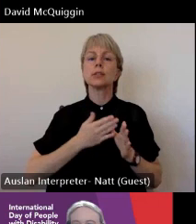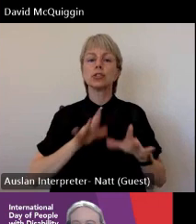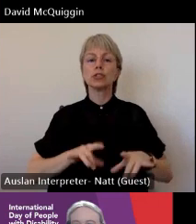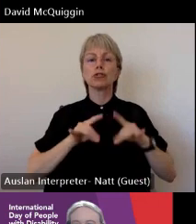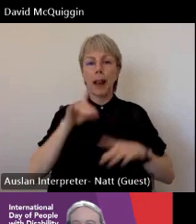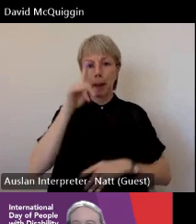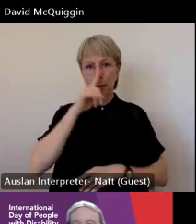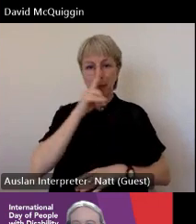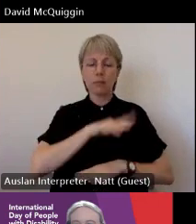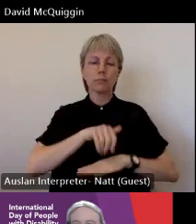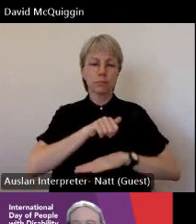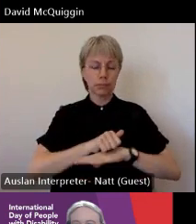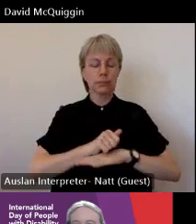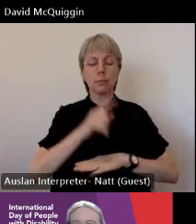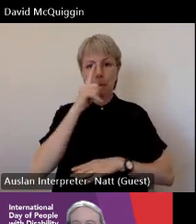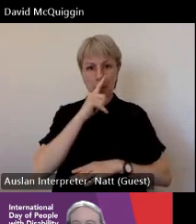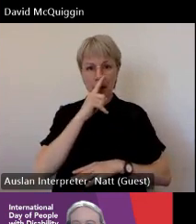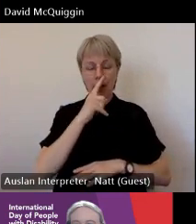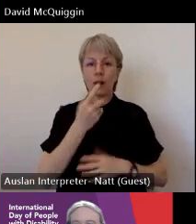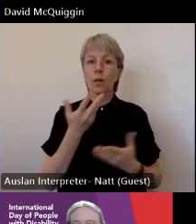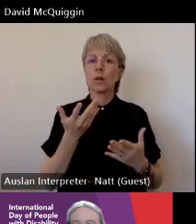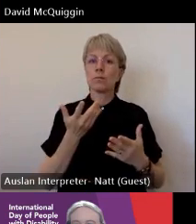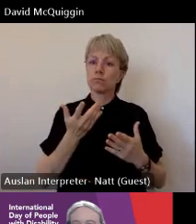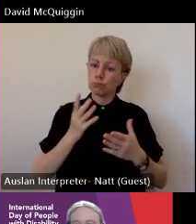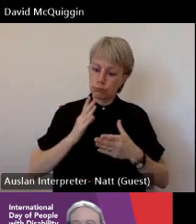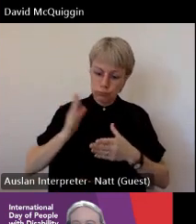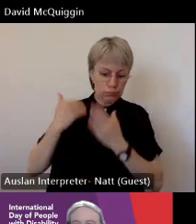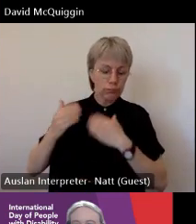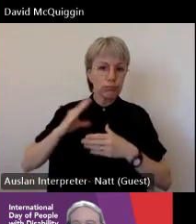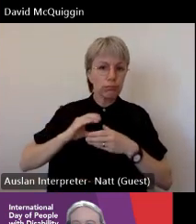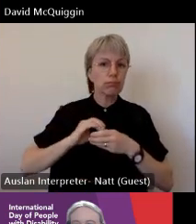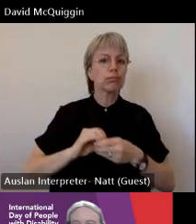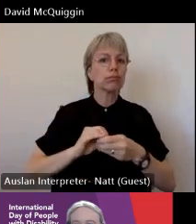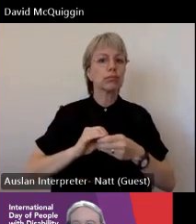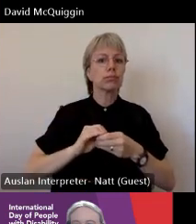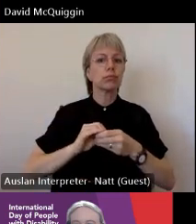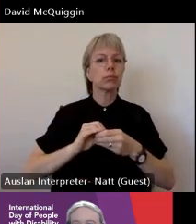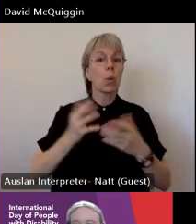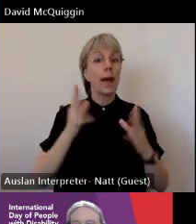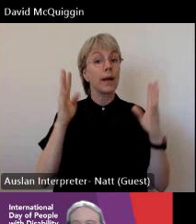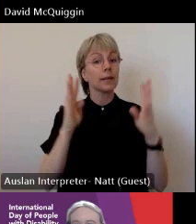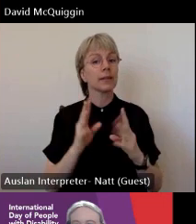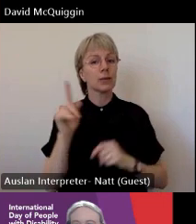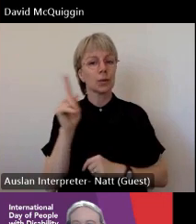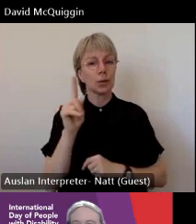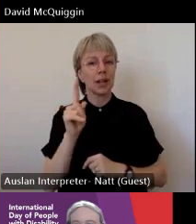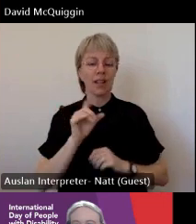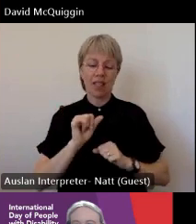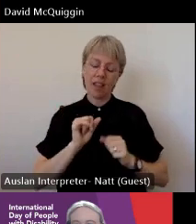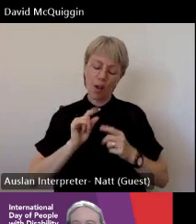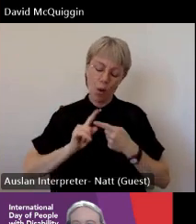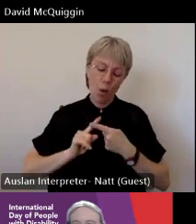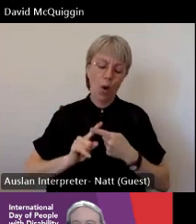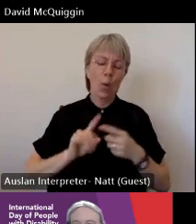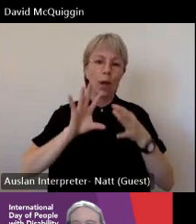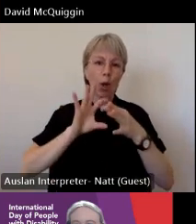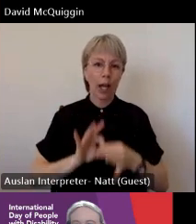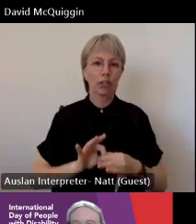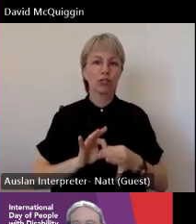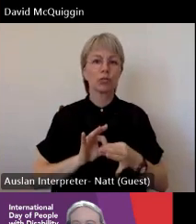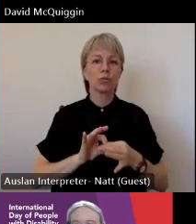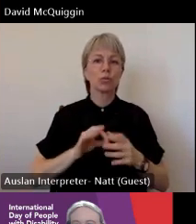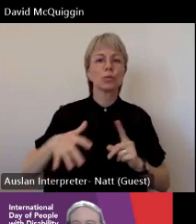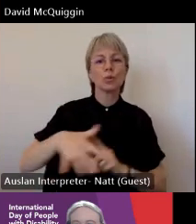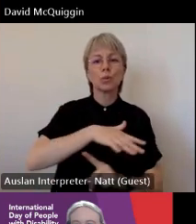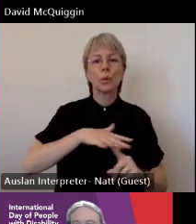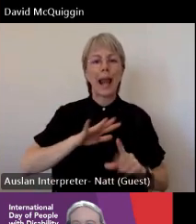traditional custodians of the land on which we meet and acknowledge their continuing connection to land, sea and community. We pay